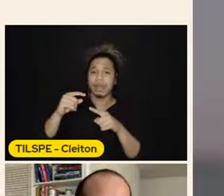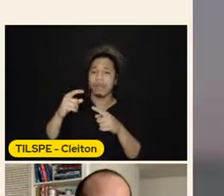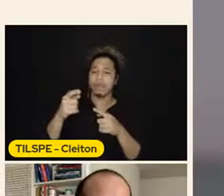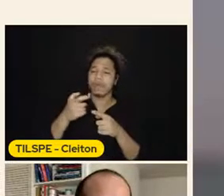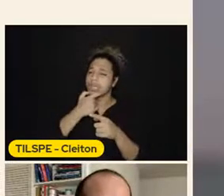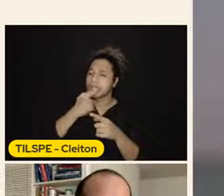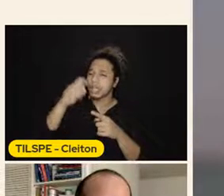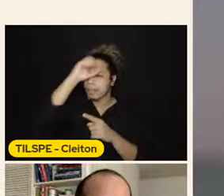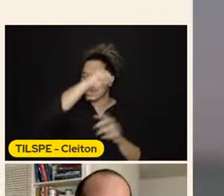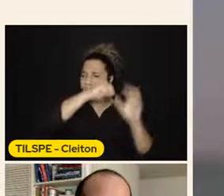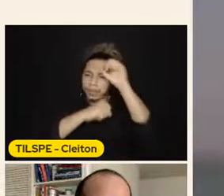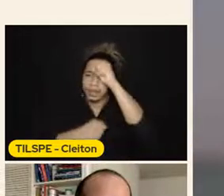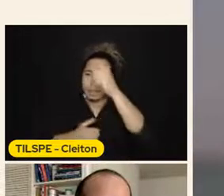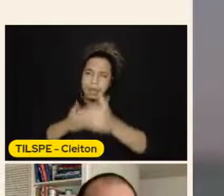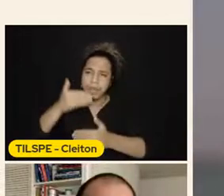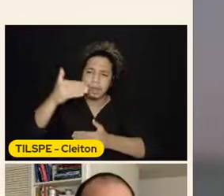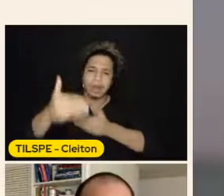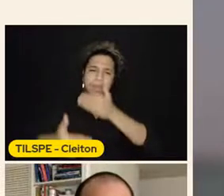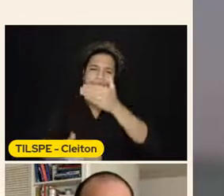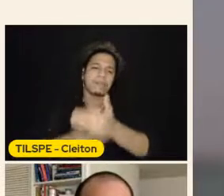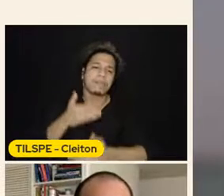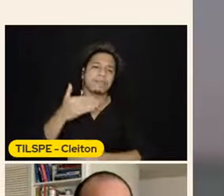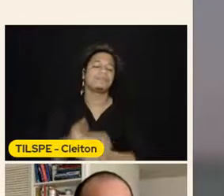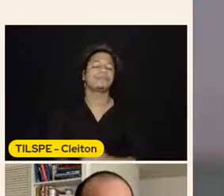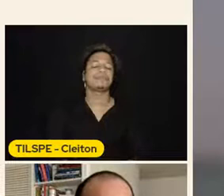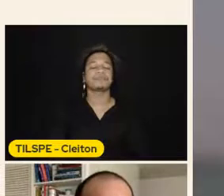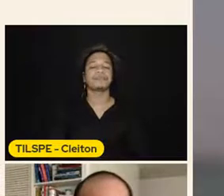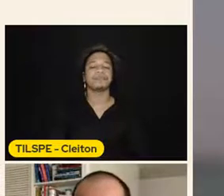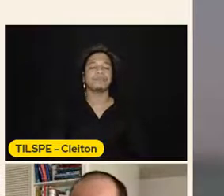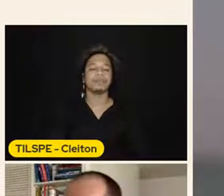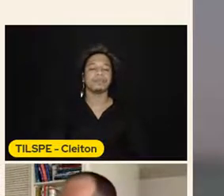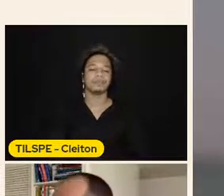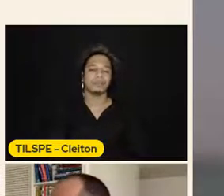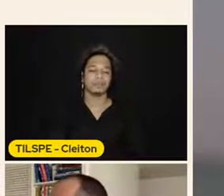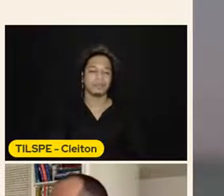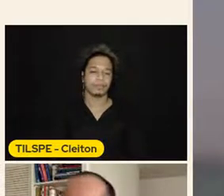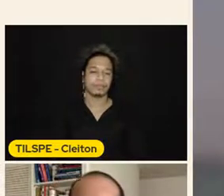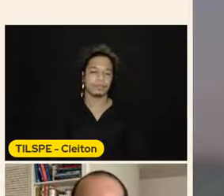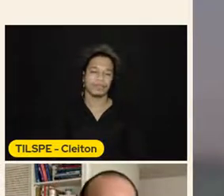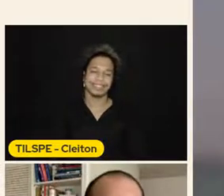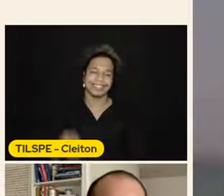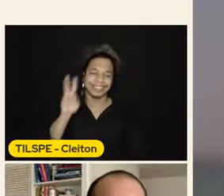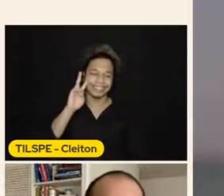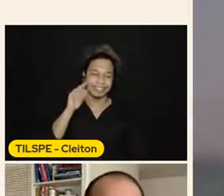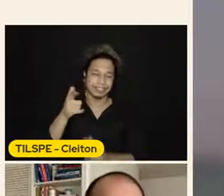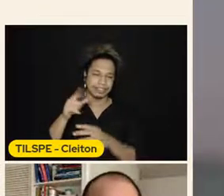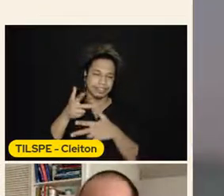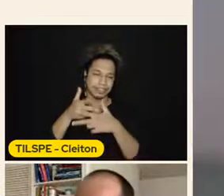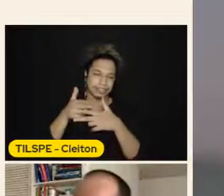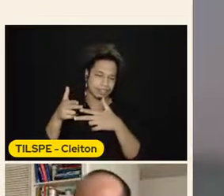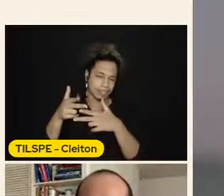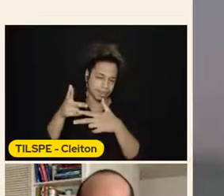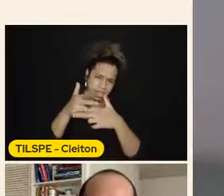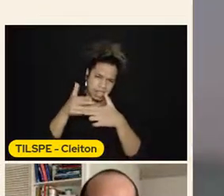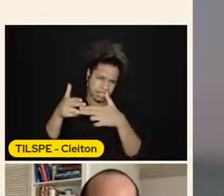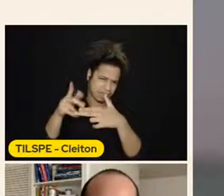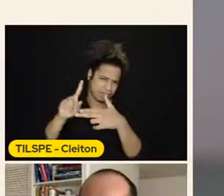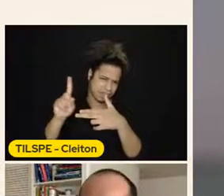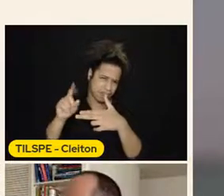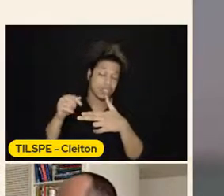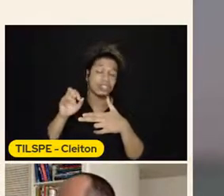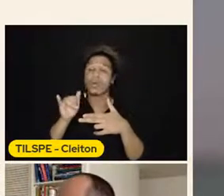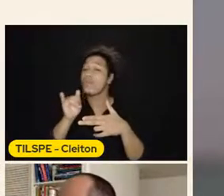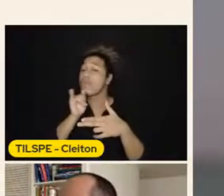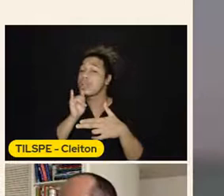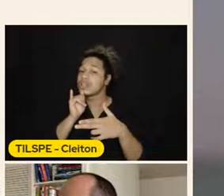Cummings says, he's one of those who were in the TV series I mentioned, which is not a TV series, just that was the way I